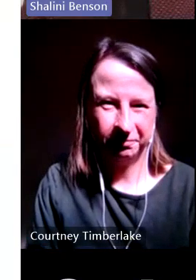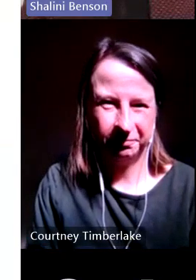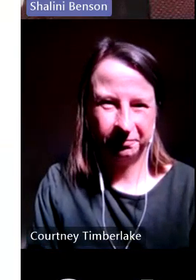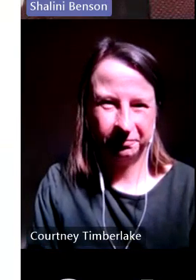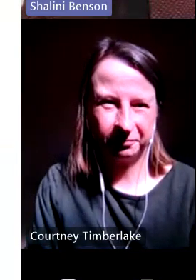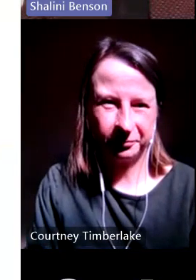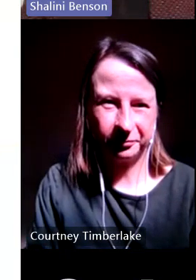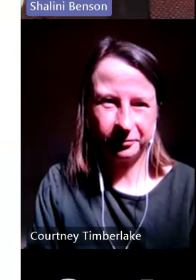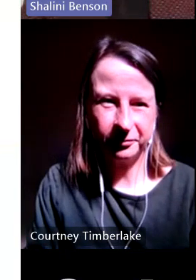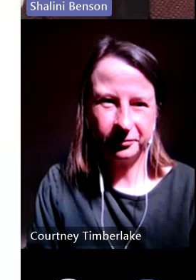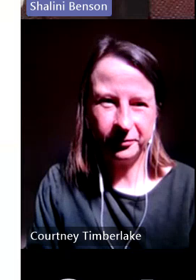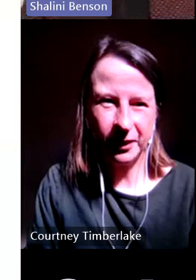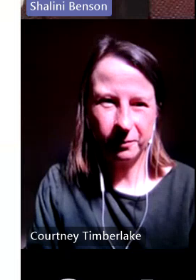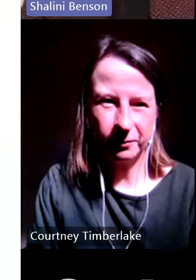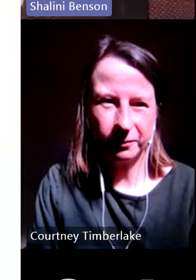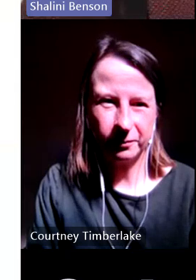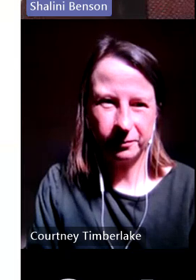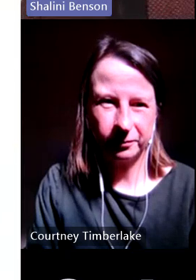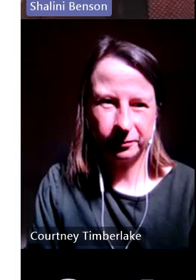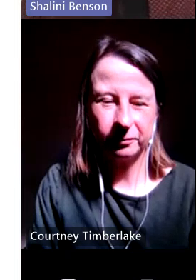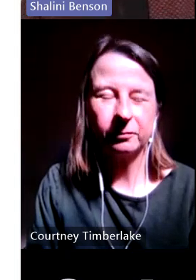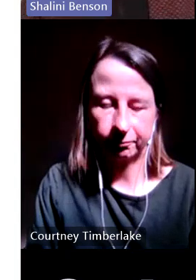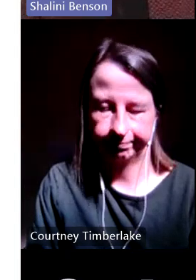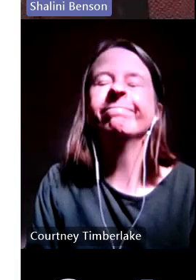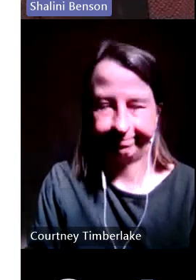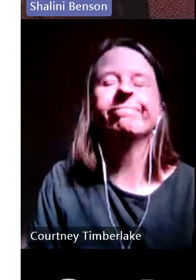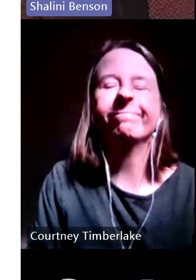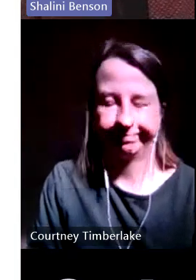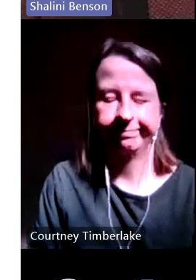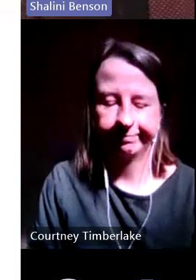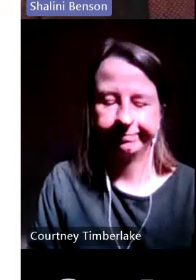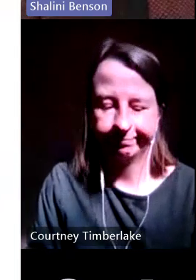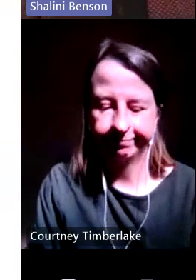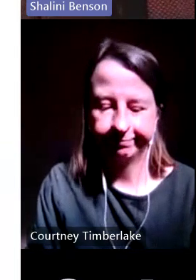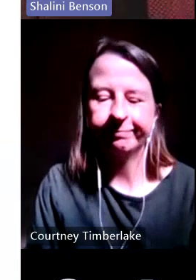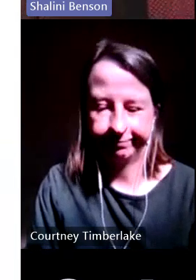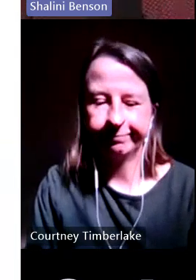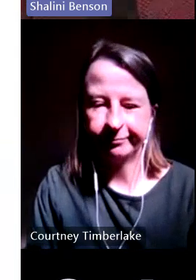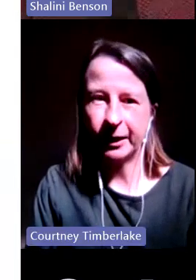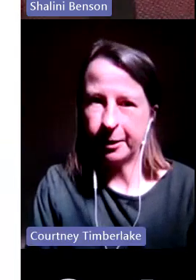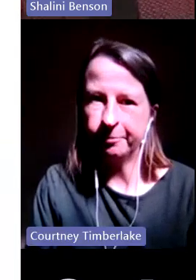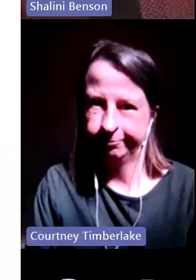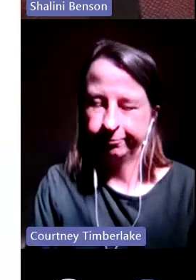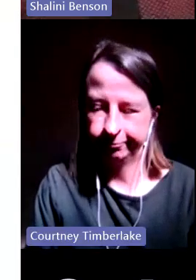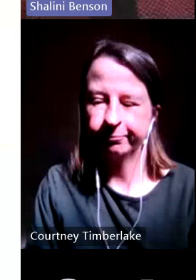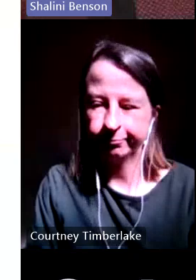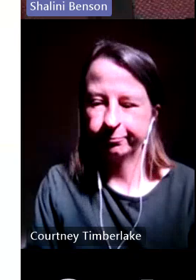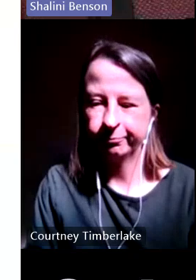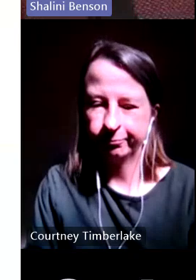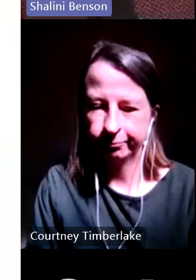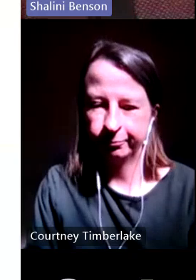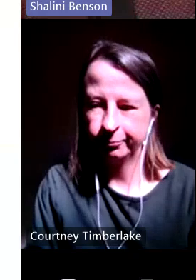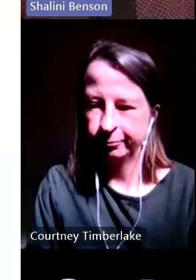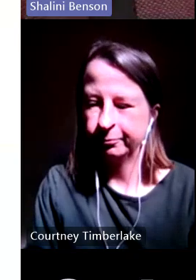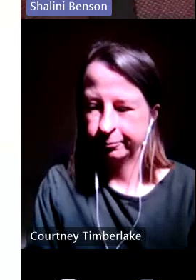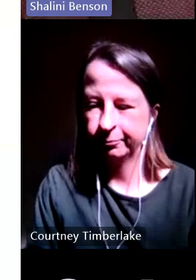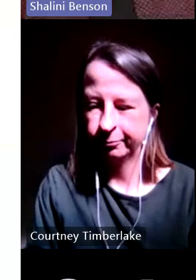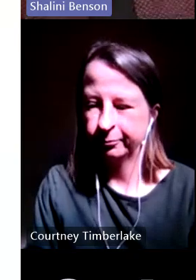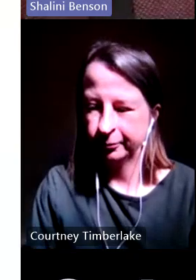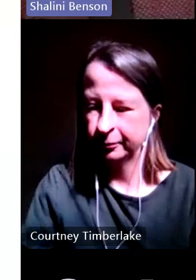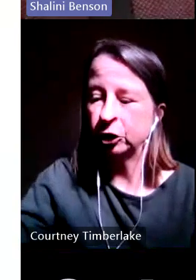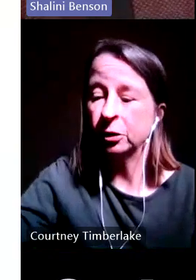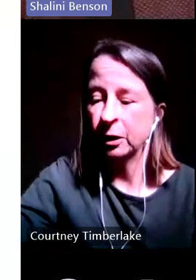want to wait and ask for forgiveness, not permission. We want to ask for permission because the consequences of being